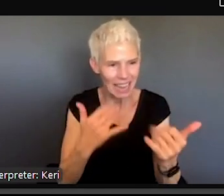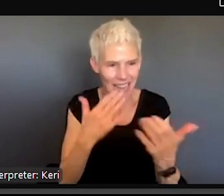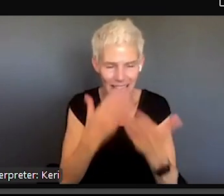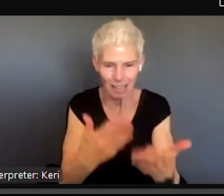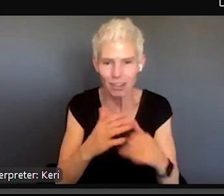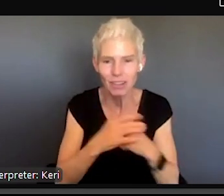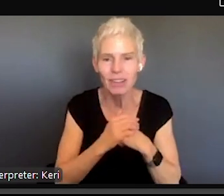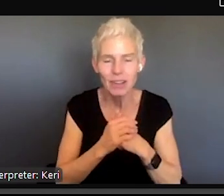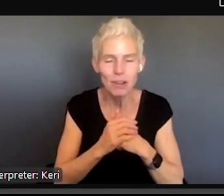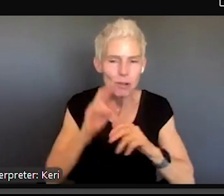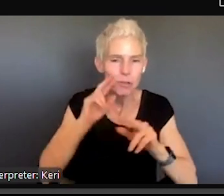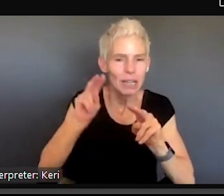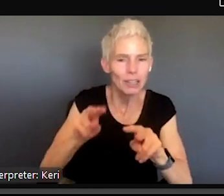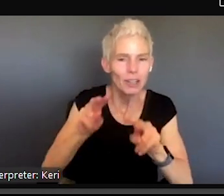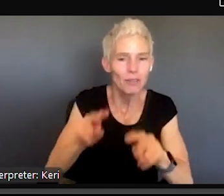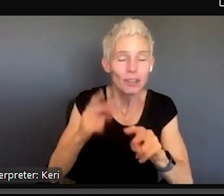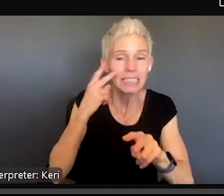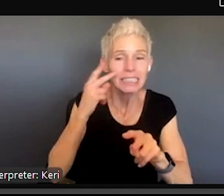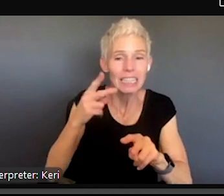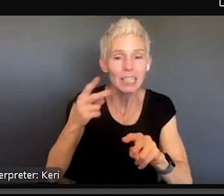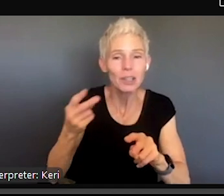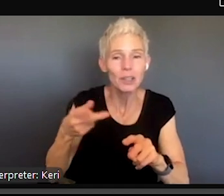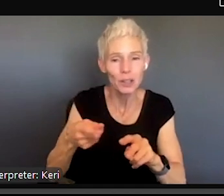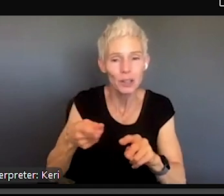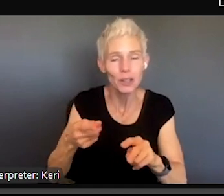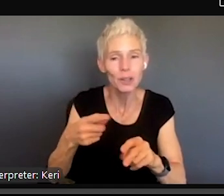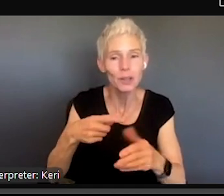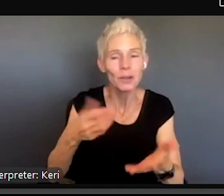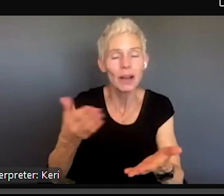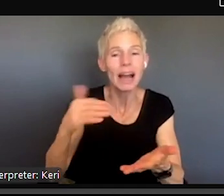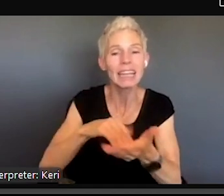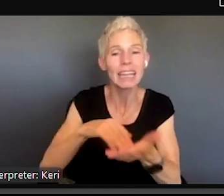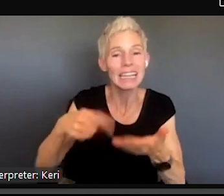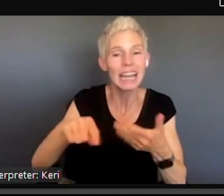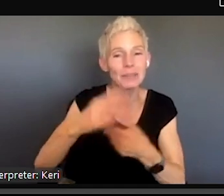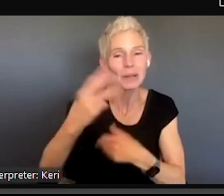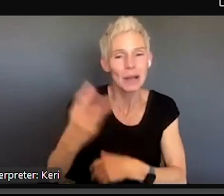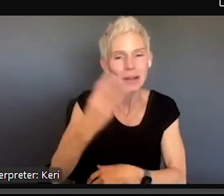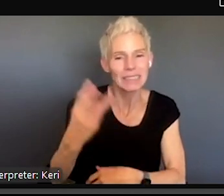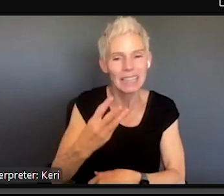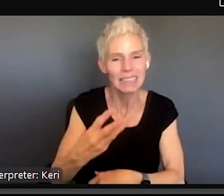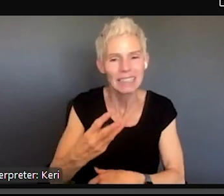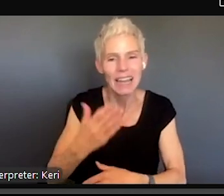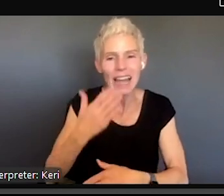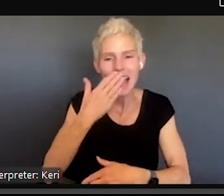and we look forward to seeing you here next Wednesday.